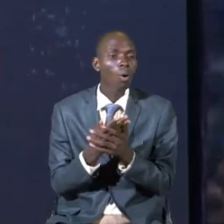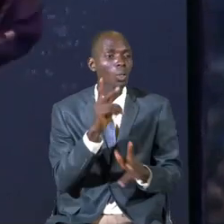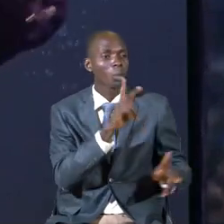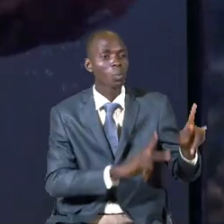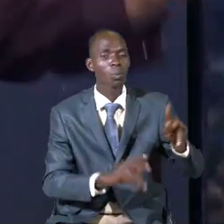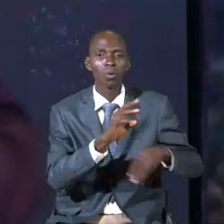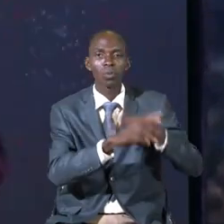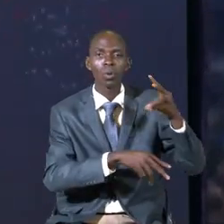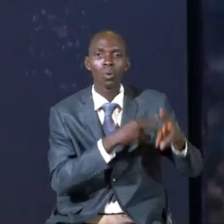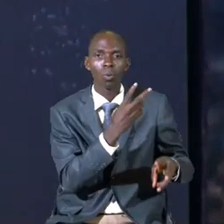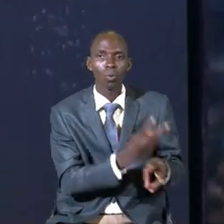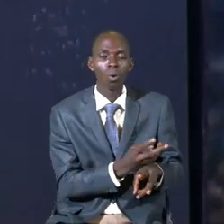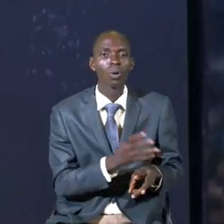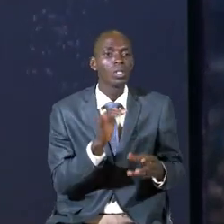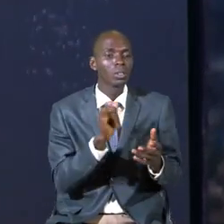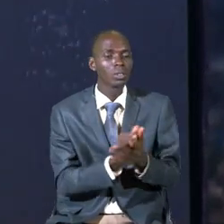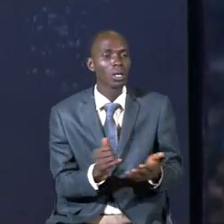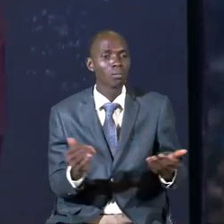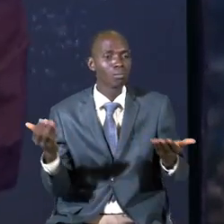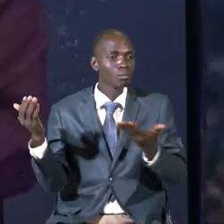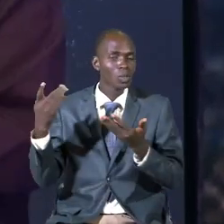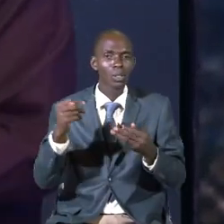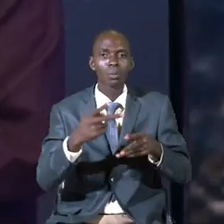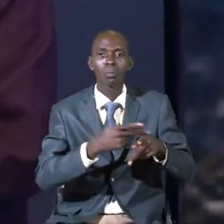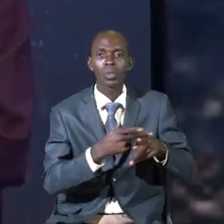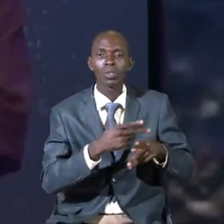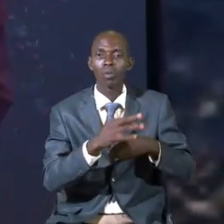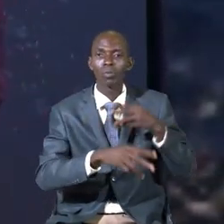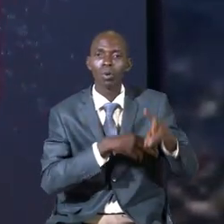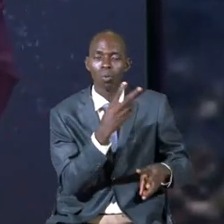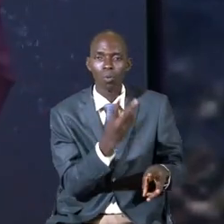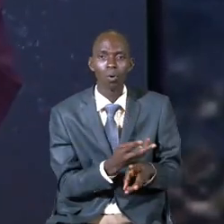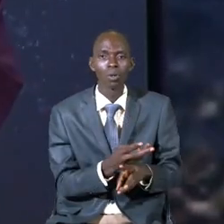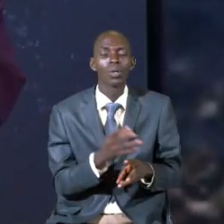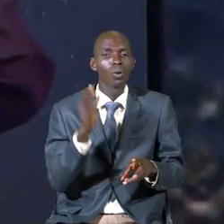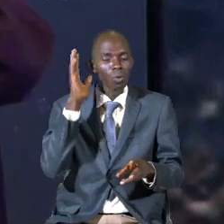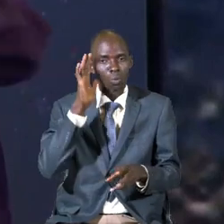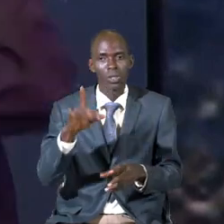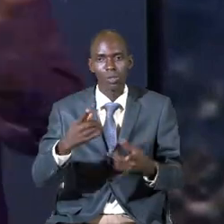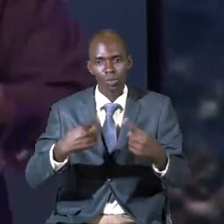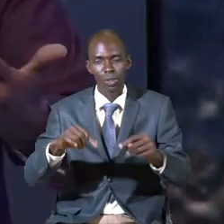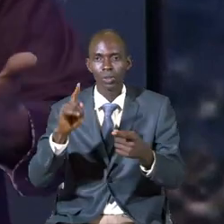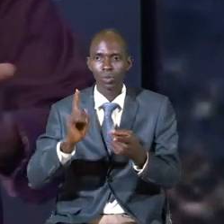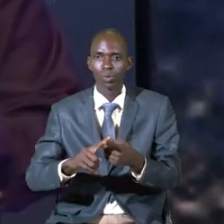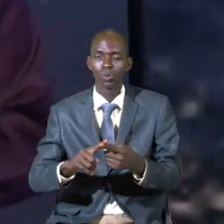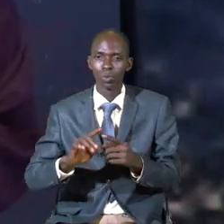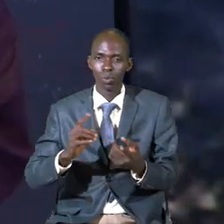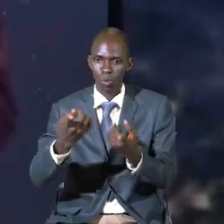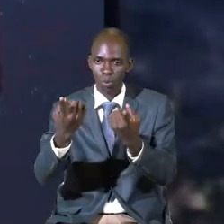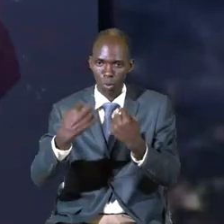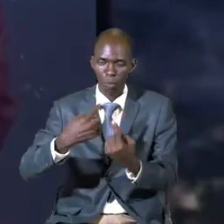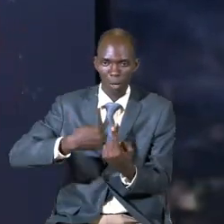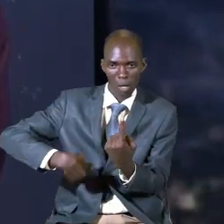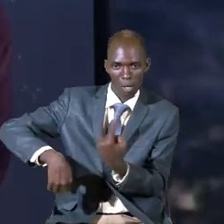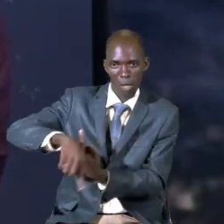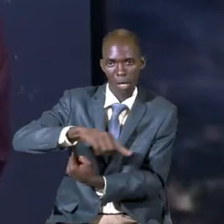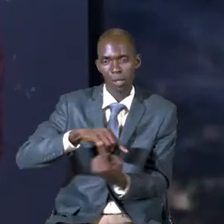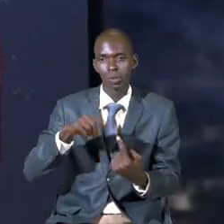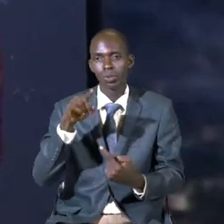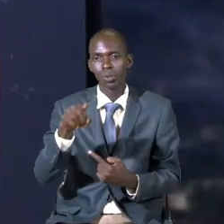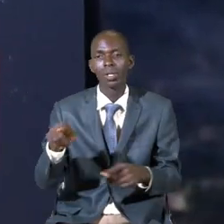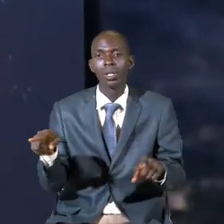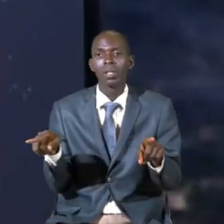rundown system of the world that is not based on the truth will try to wrap itself around you like